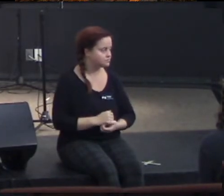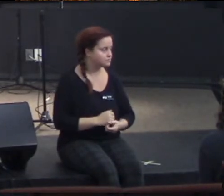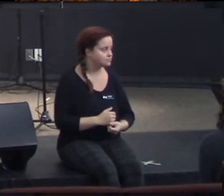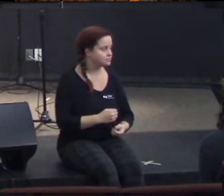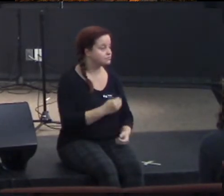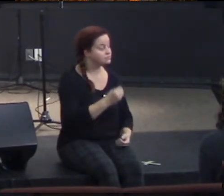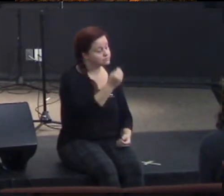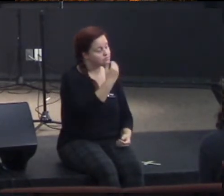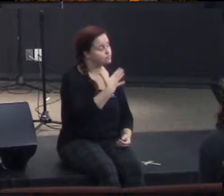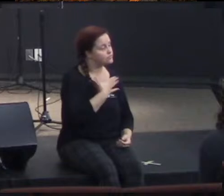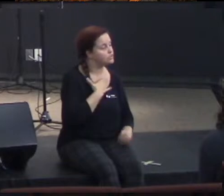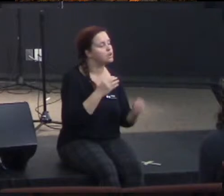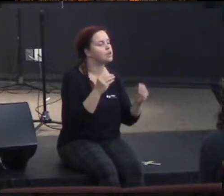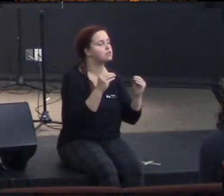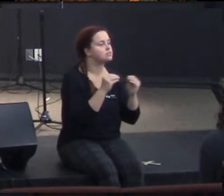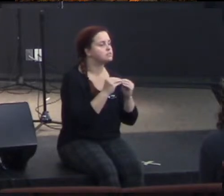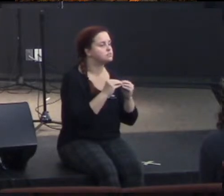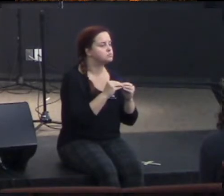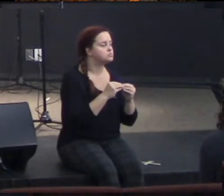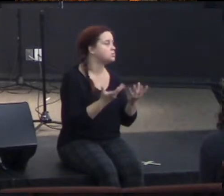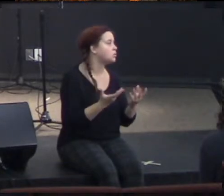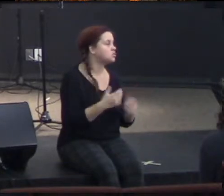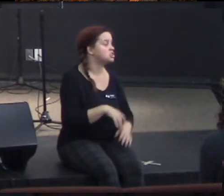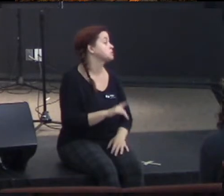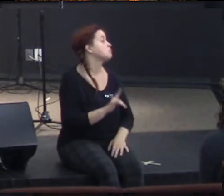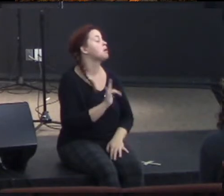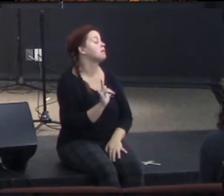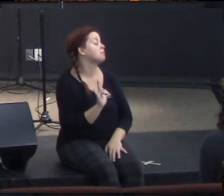Grace is more than saying, I love you.